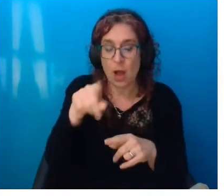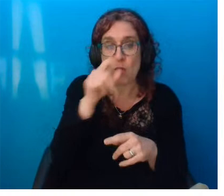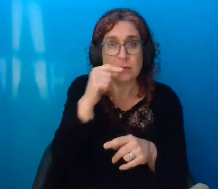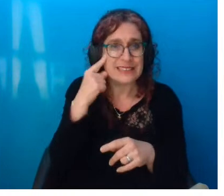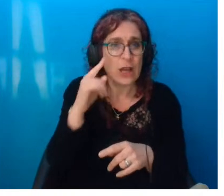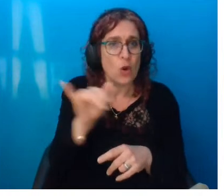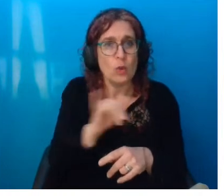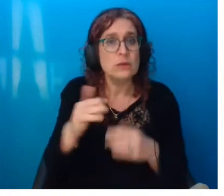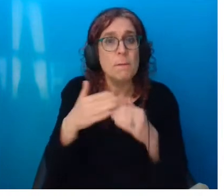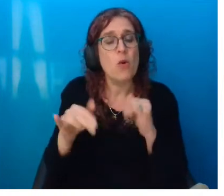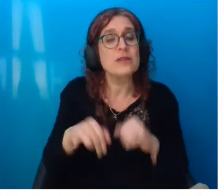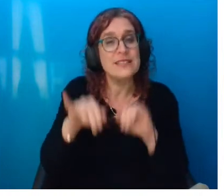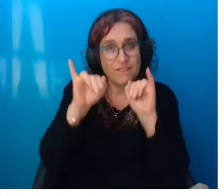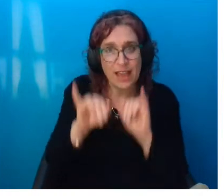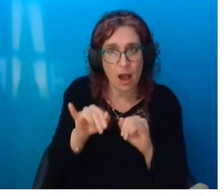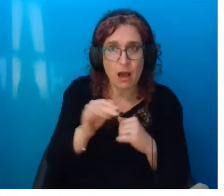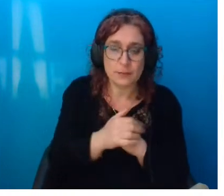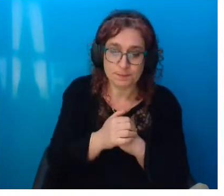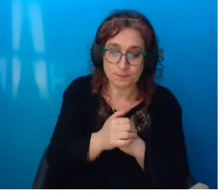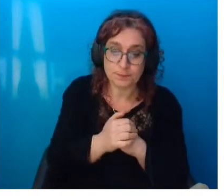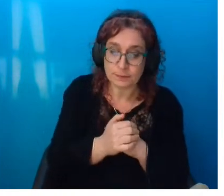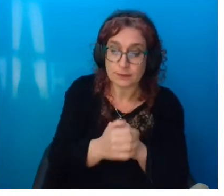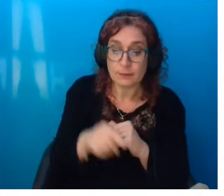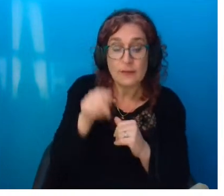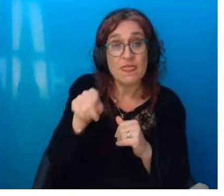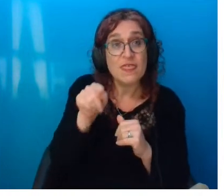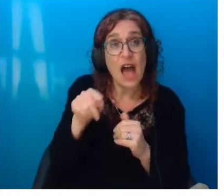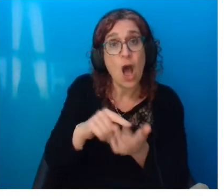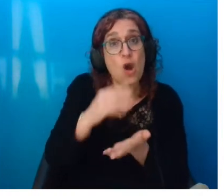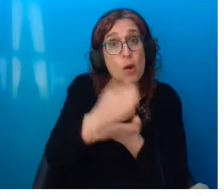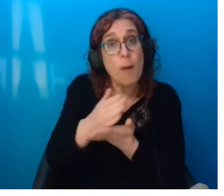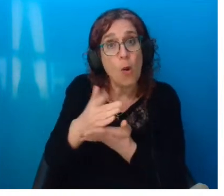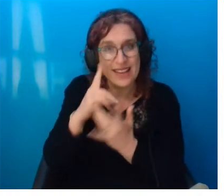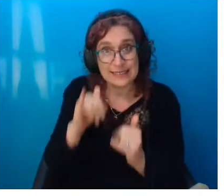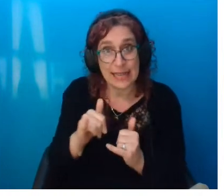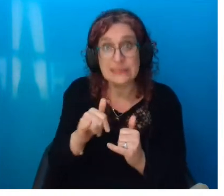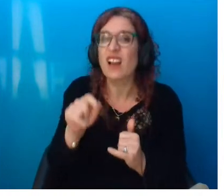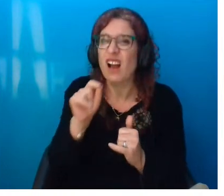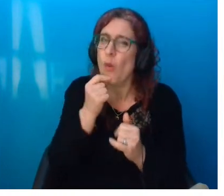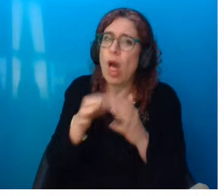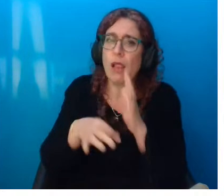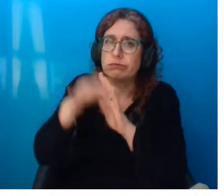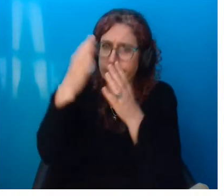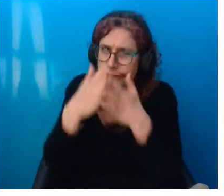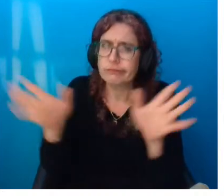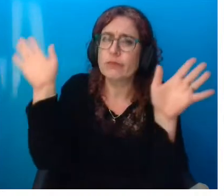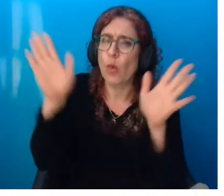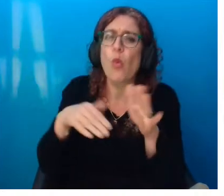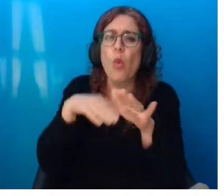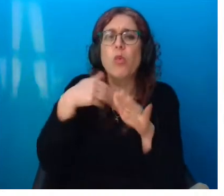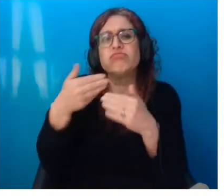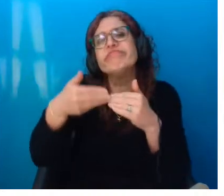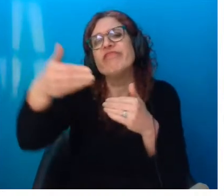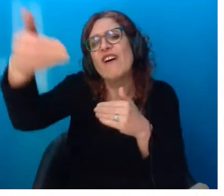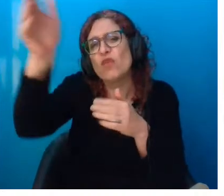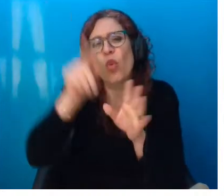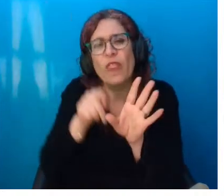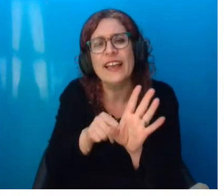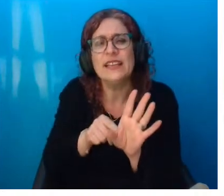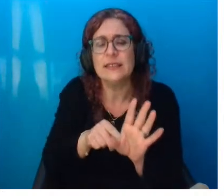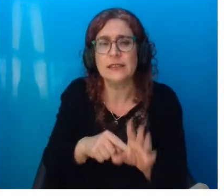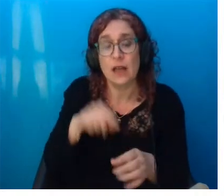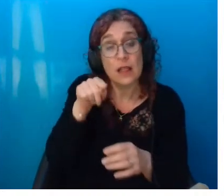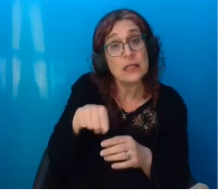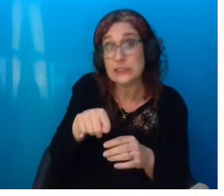syndrome. And there's no doubt that component testing is going to expand over the years. And this is a tool that I think can be useful in primary